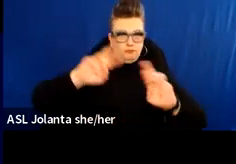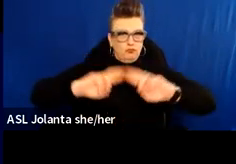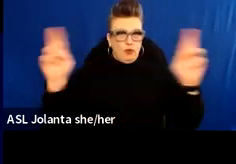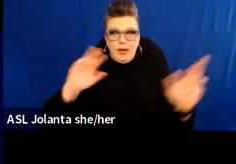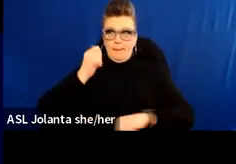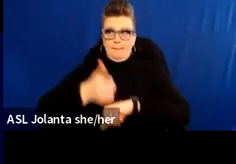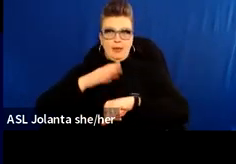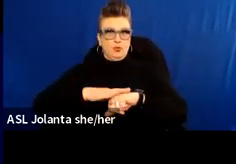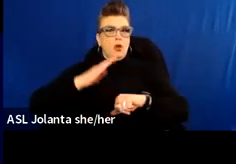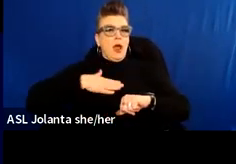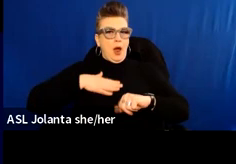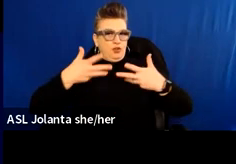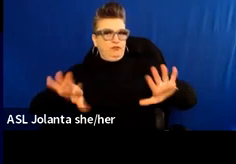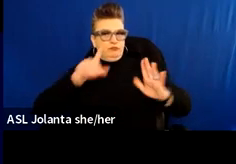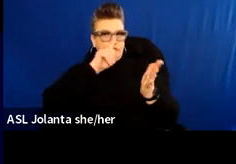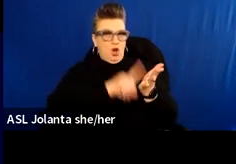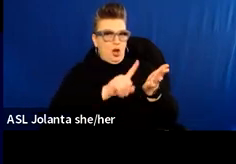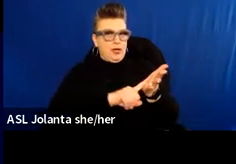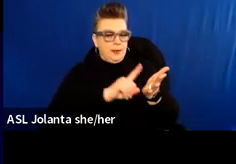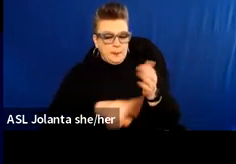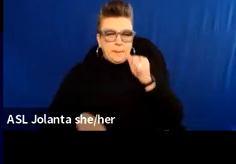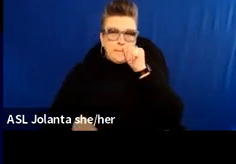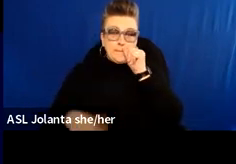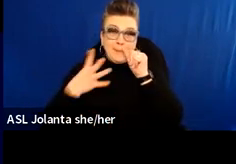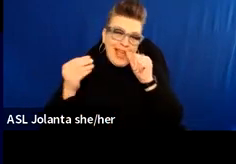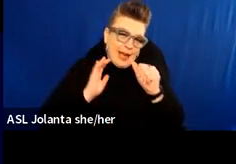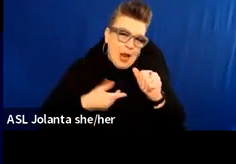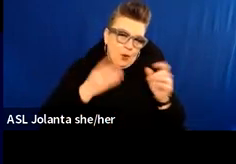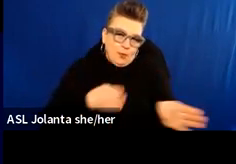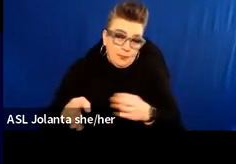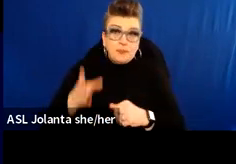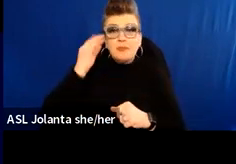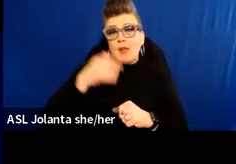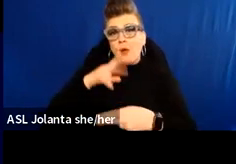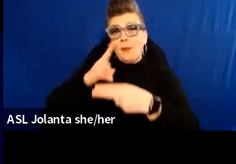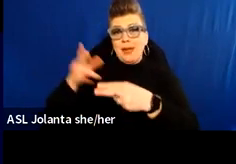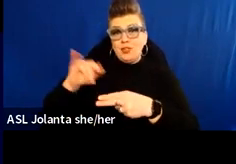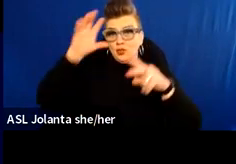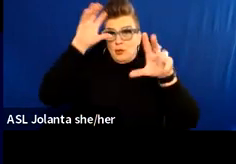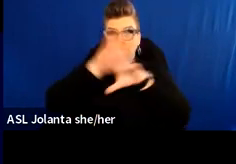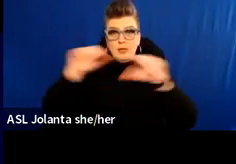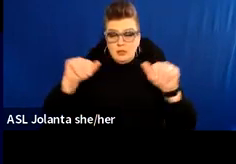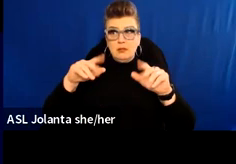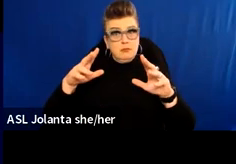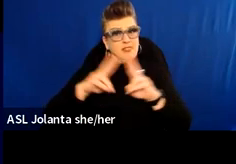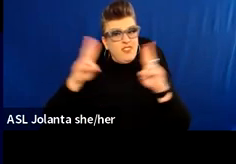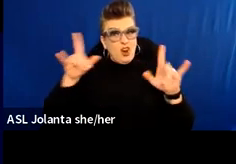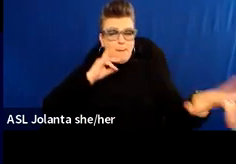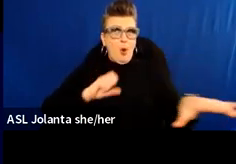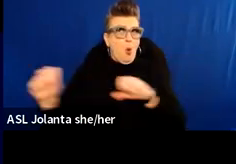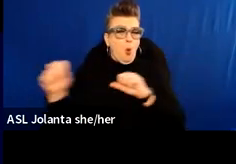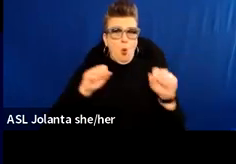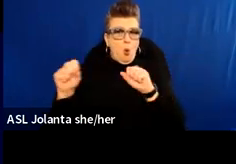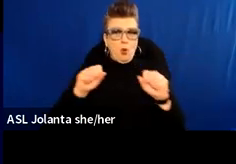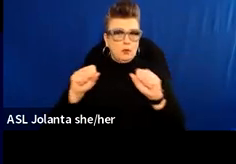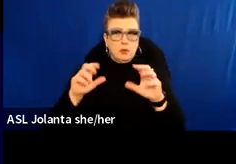and the preparation the other thing that i'll just mention to this is that the superintendent has made a very bold decision to invest in ninth